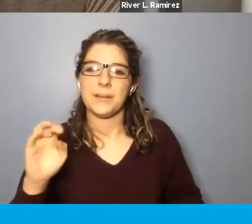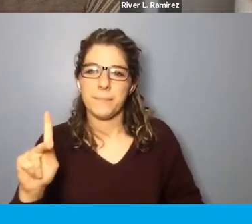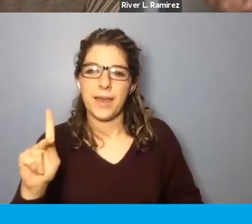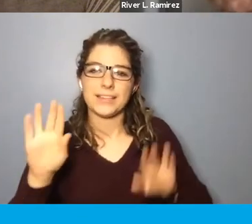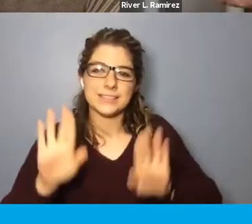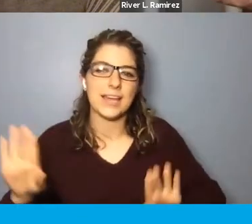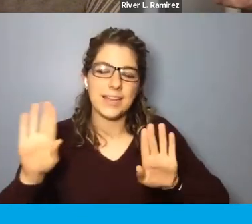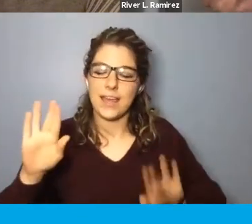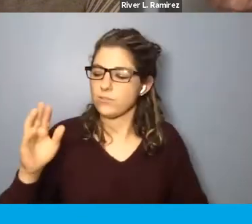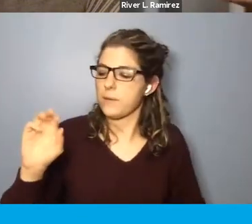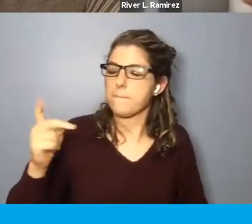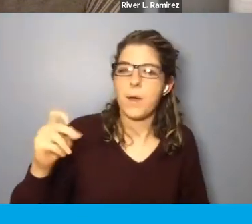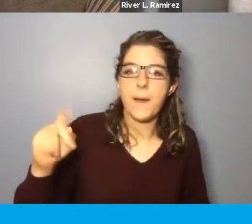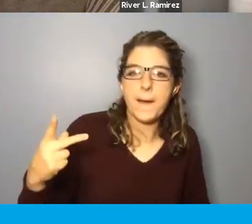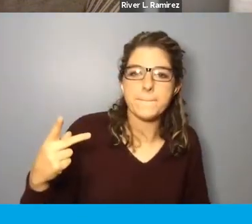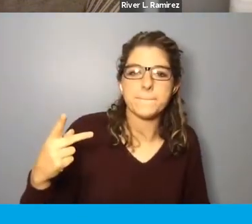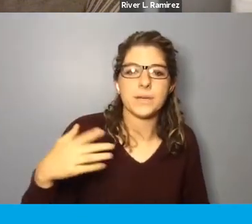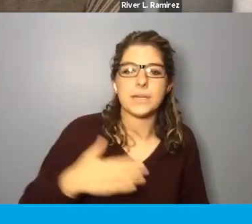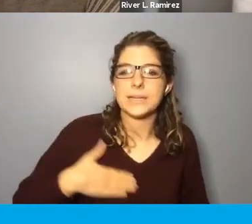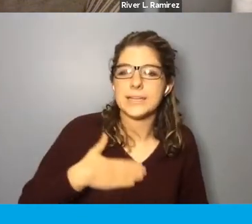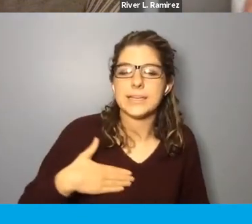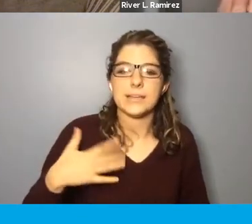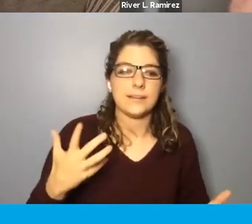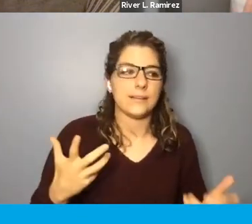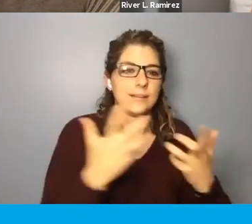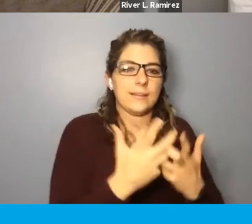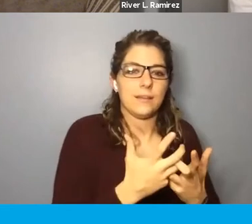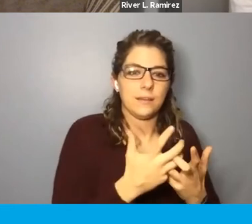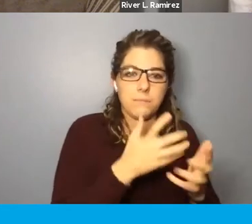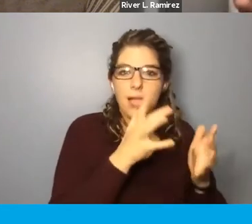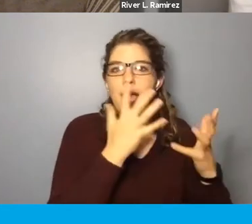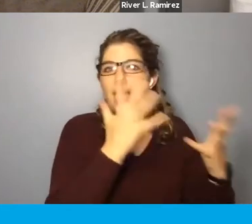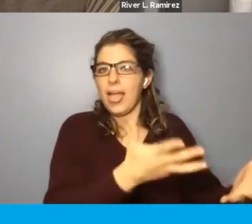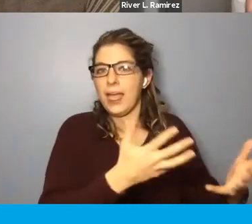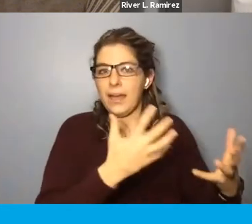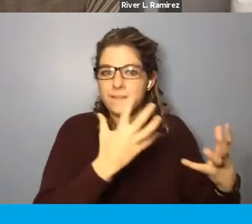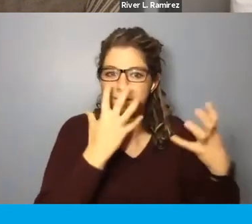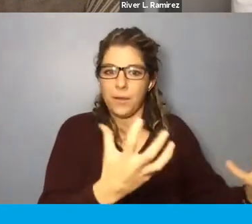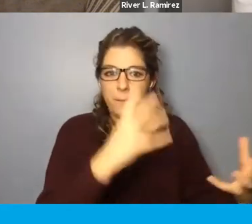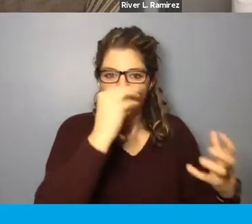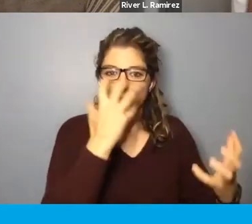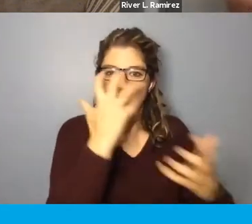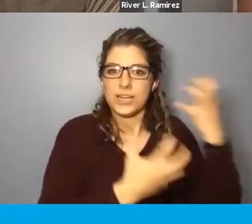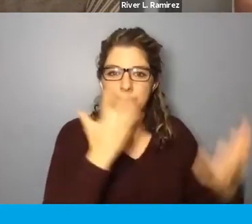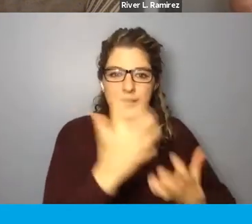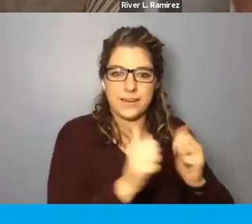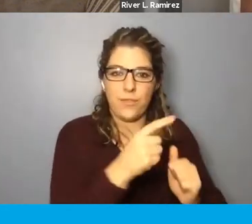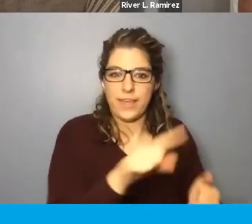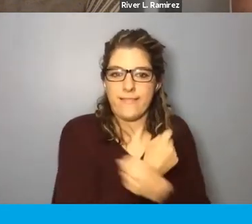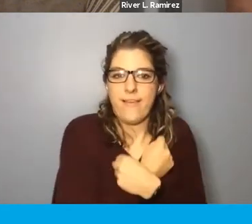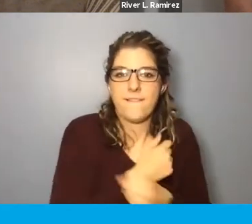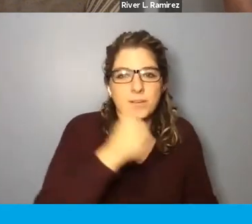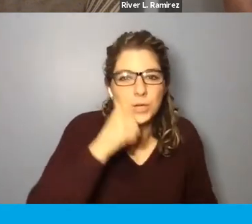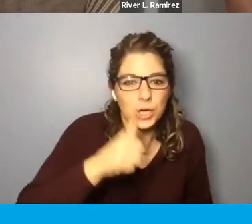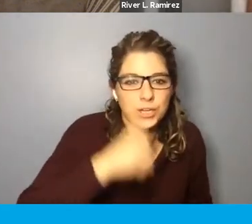pop. It's like the pleasures of pop music. And then these like these boys screaming about how they love these